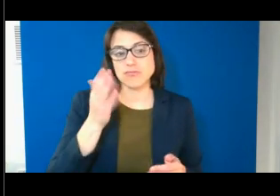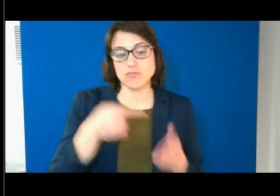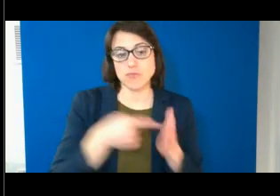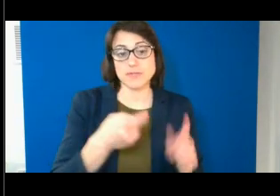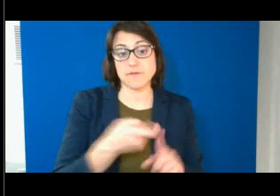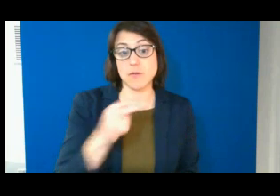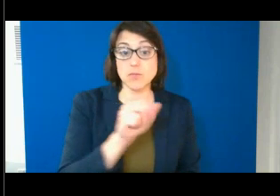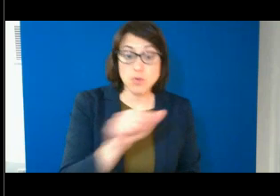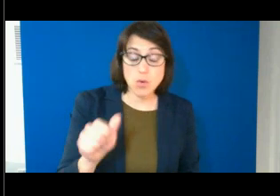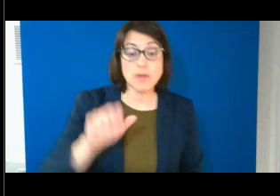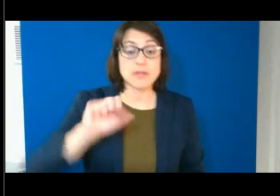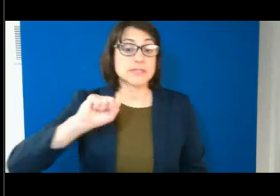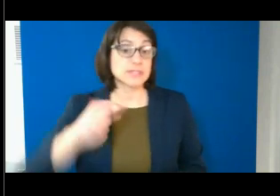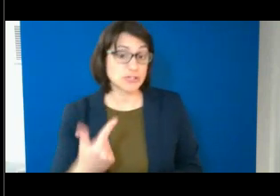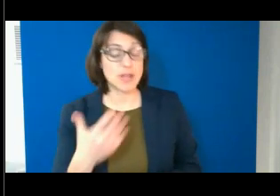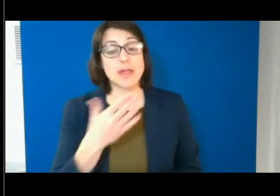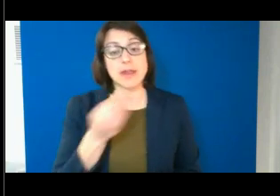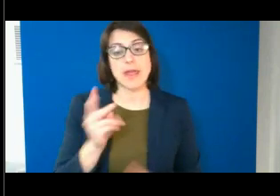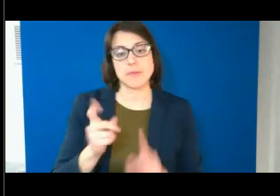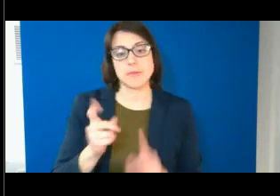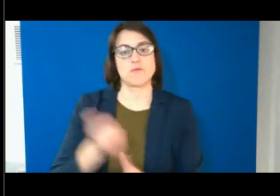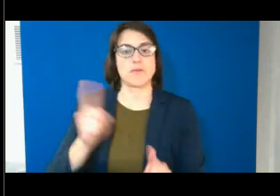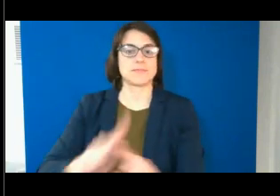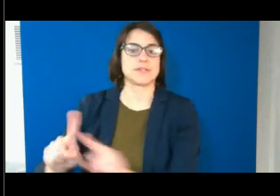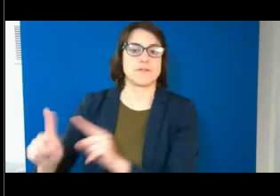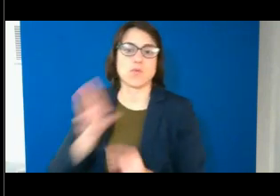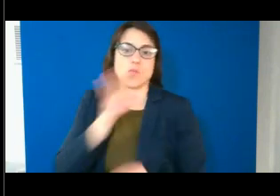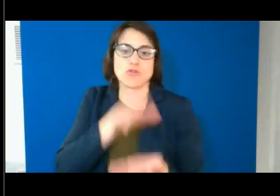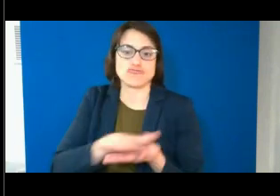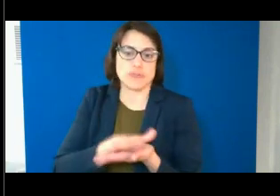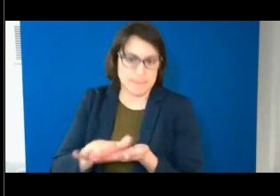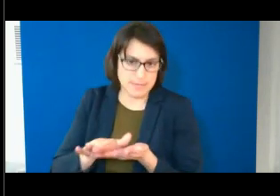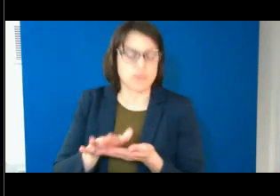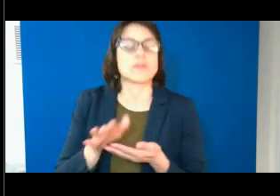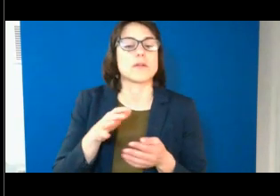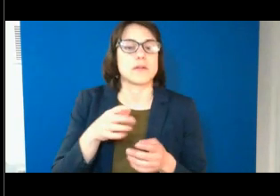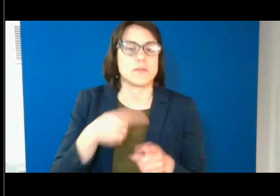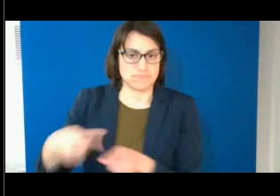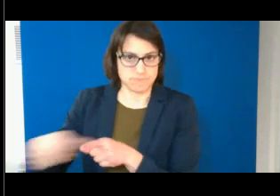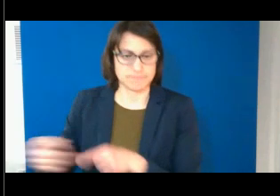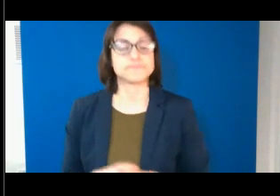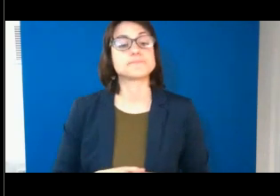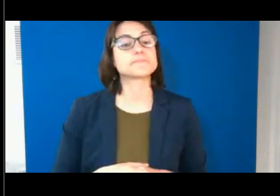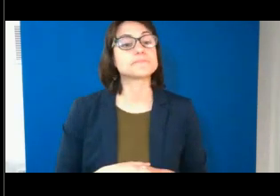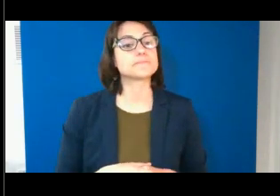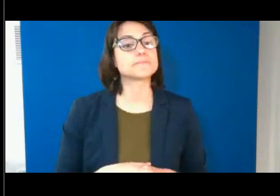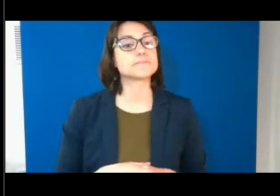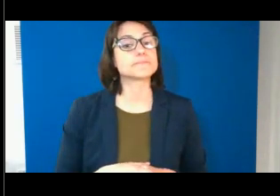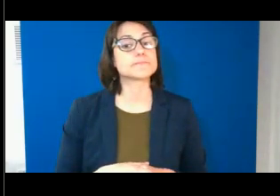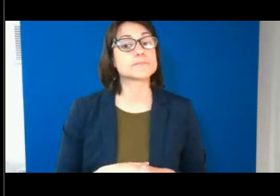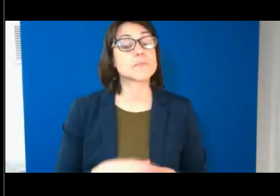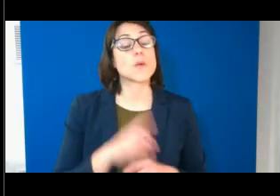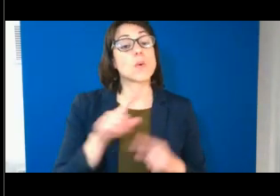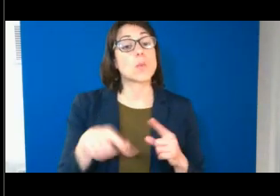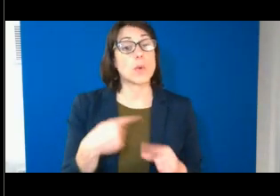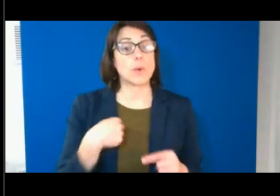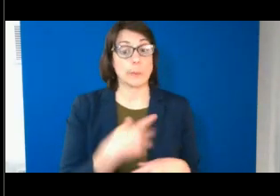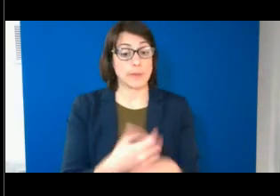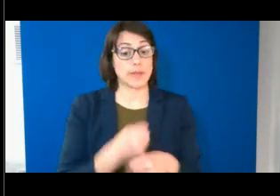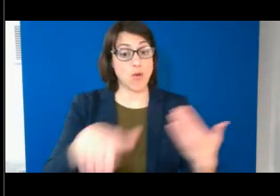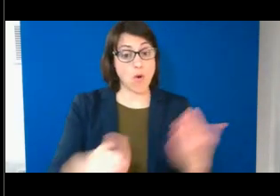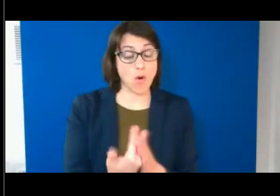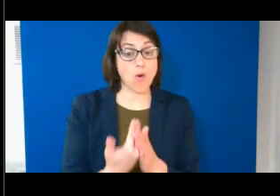other water treatment professionals as well. So we were very happy with the turnout on the event. Next slide, please. And once we get all of the plastics on